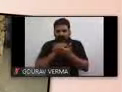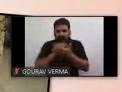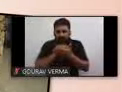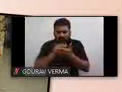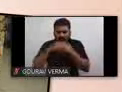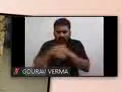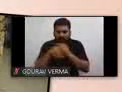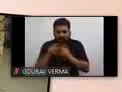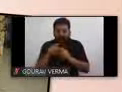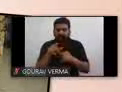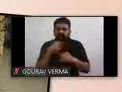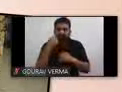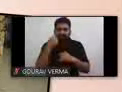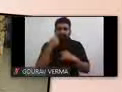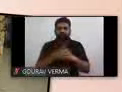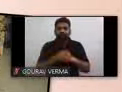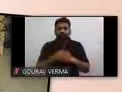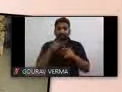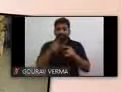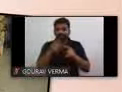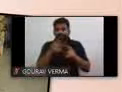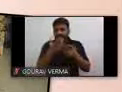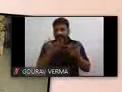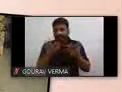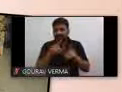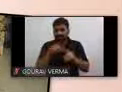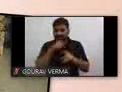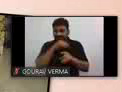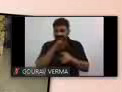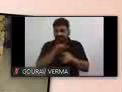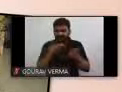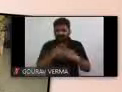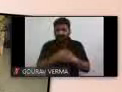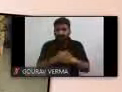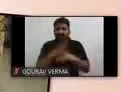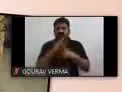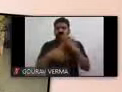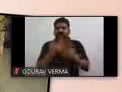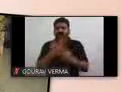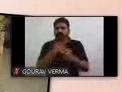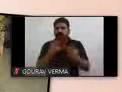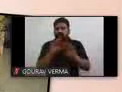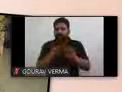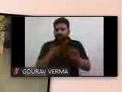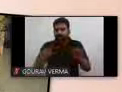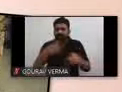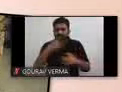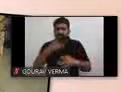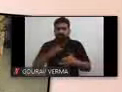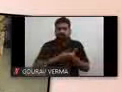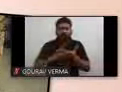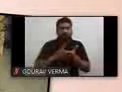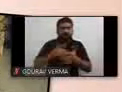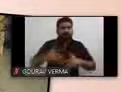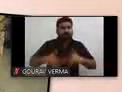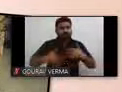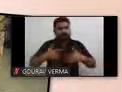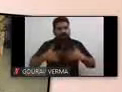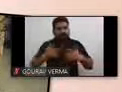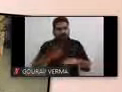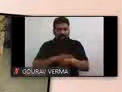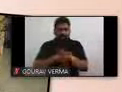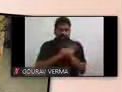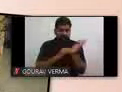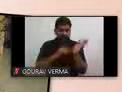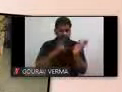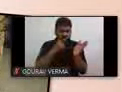So these stages, the other two children are also feeling this on the left hand side, the